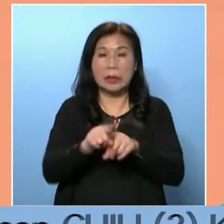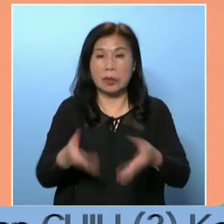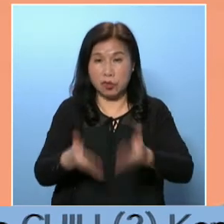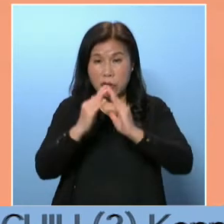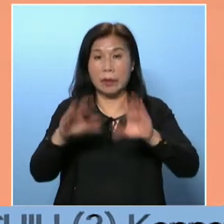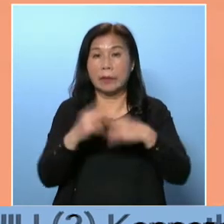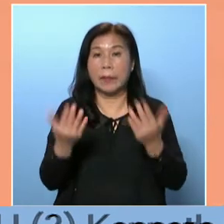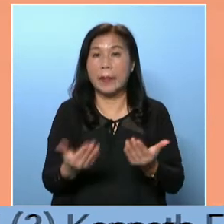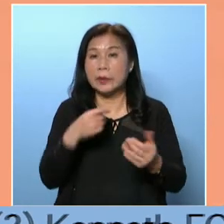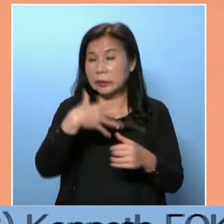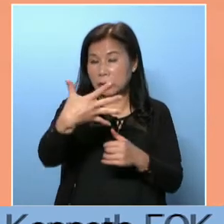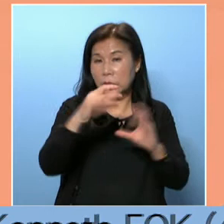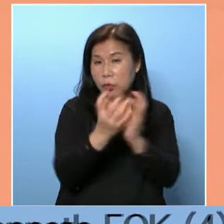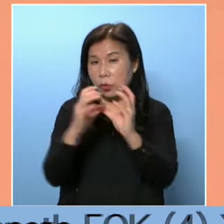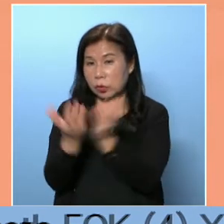working with the